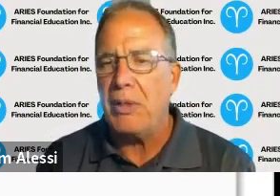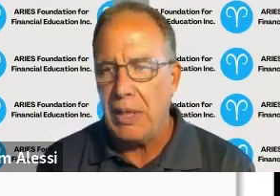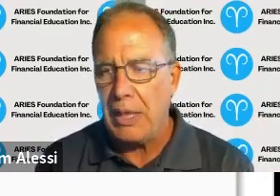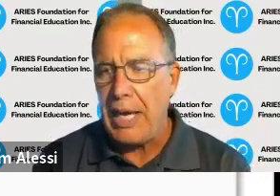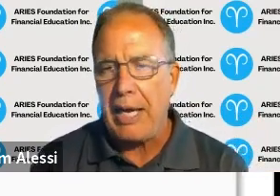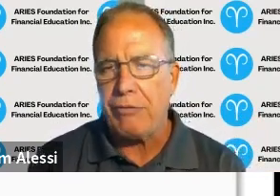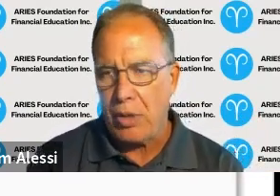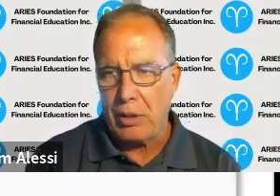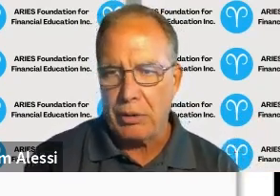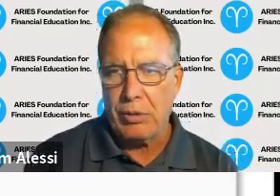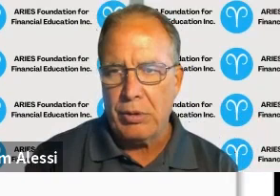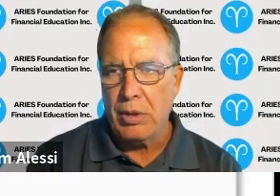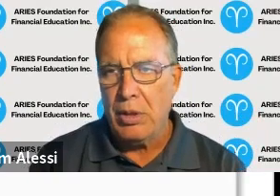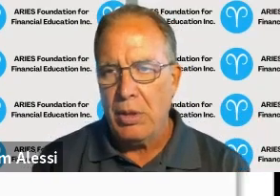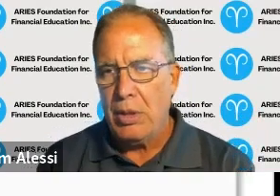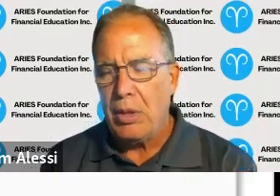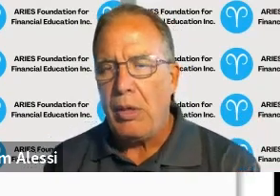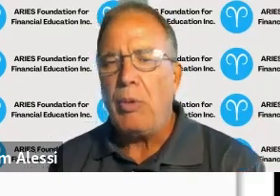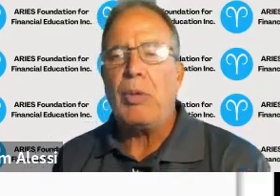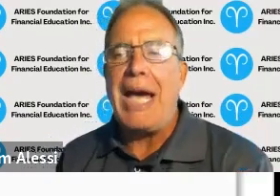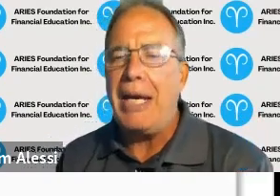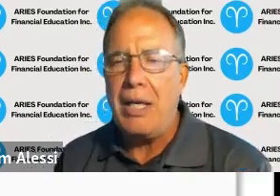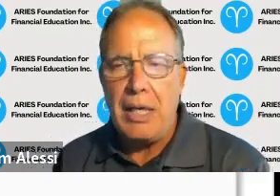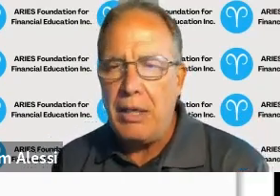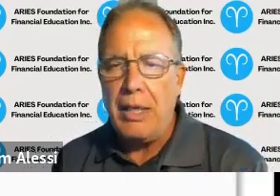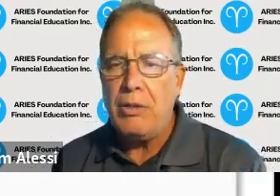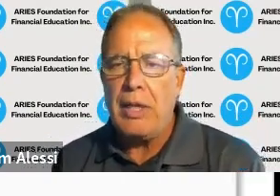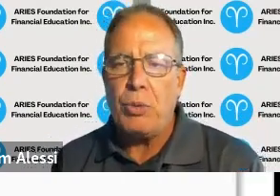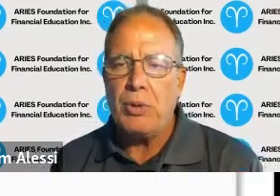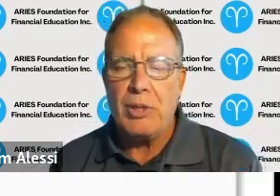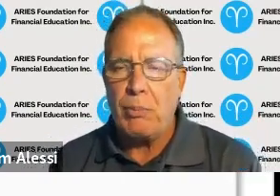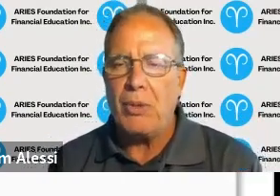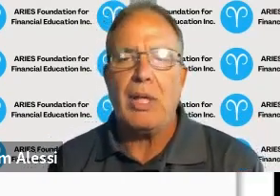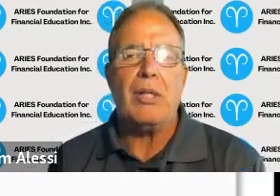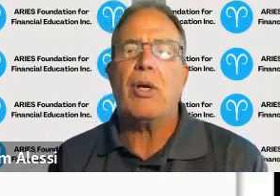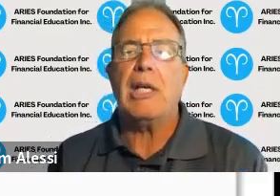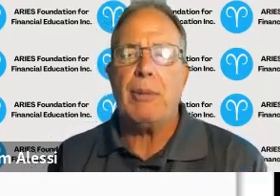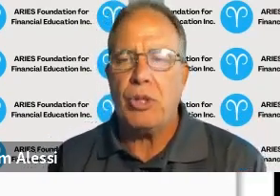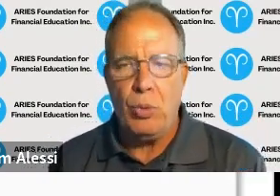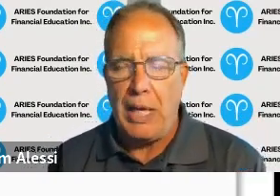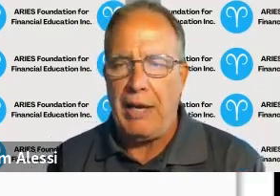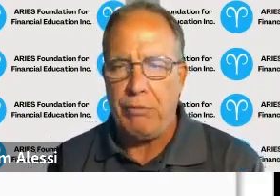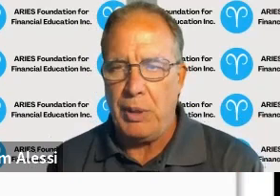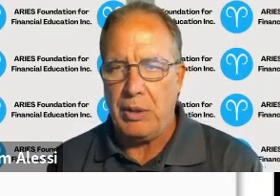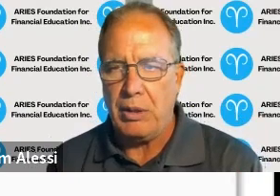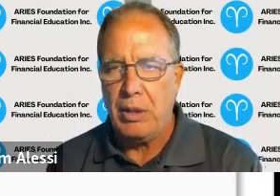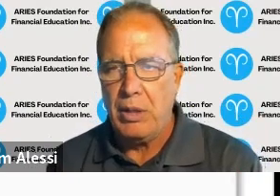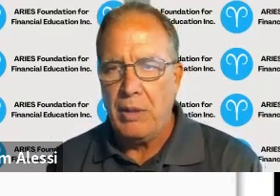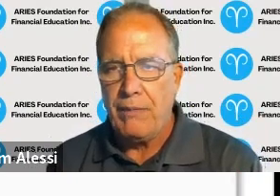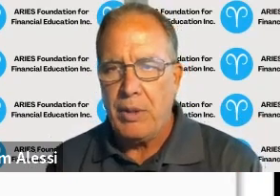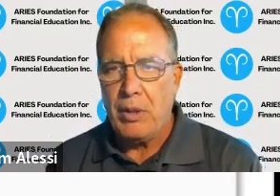around $1.5 million. When we add in an intellectual disability, you're talking about